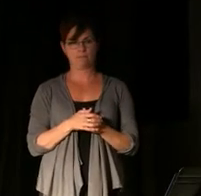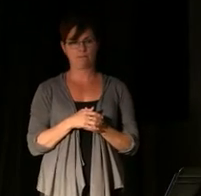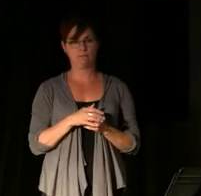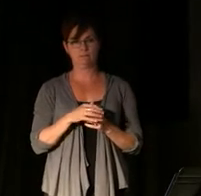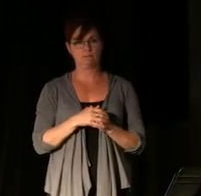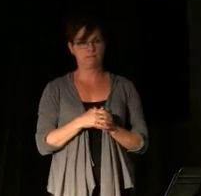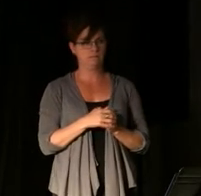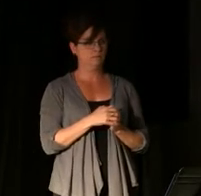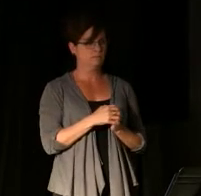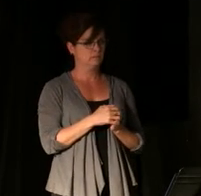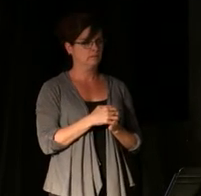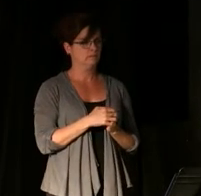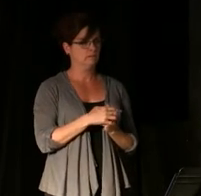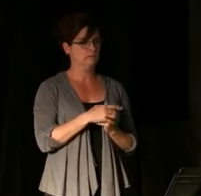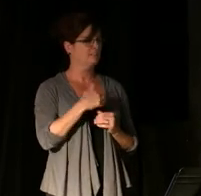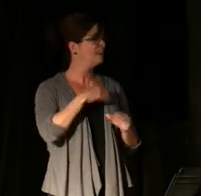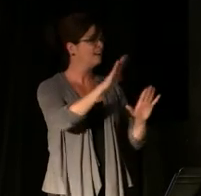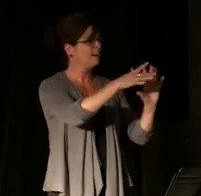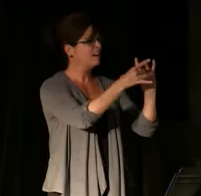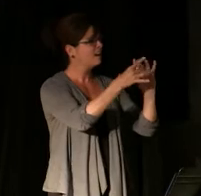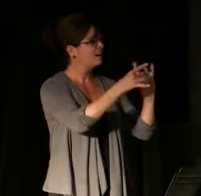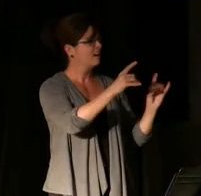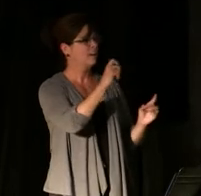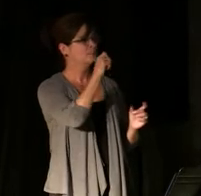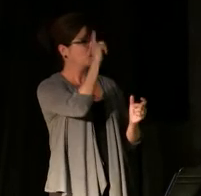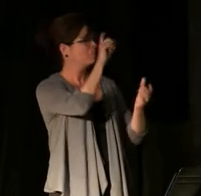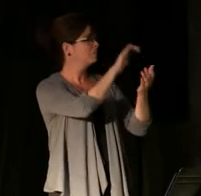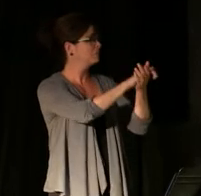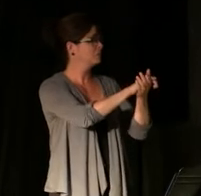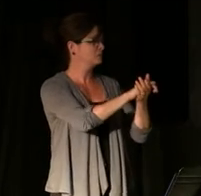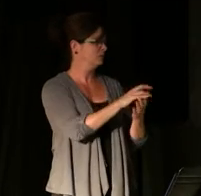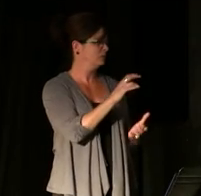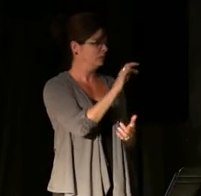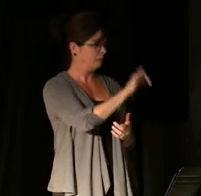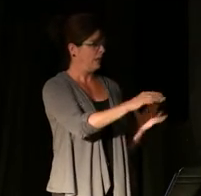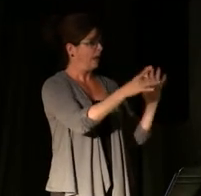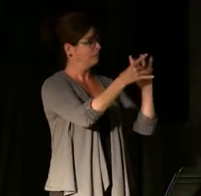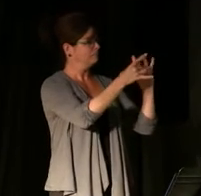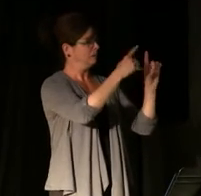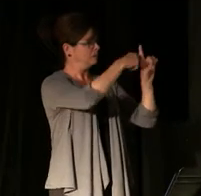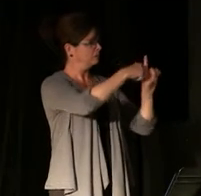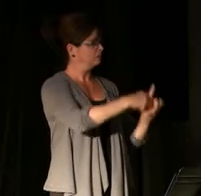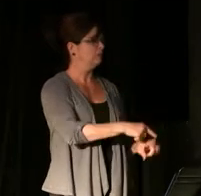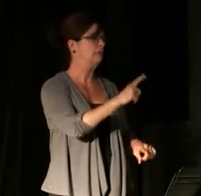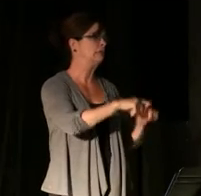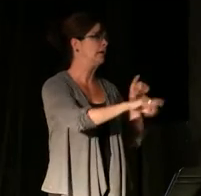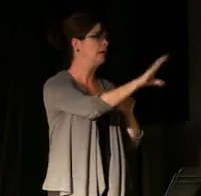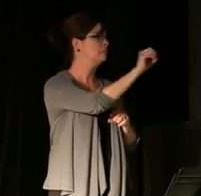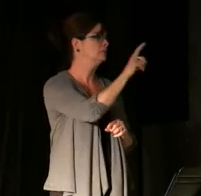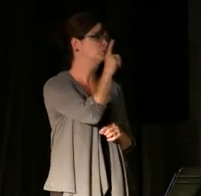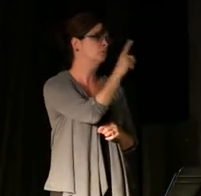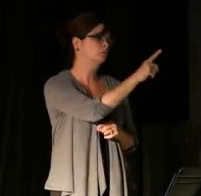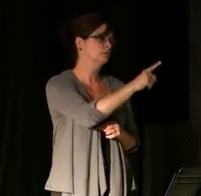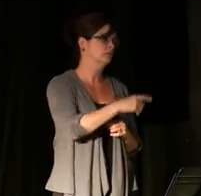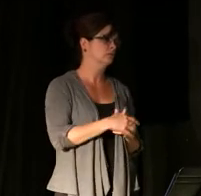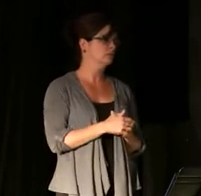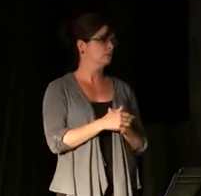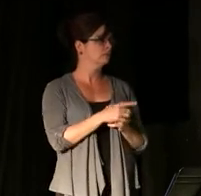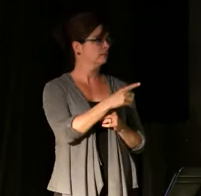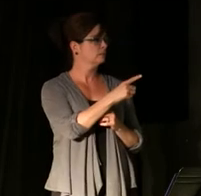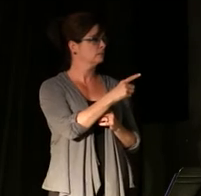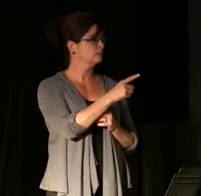I don't believe it, it's too good to be true. And